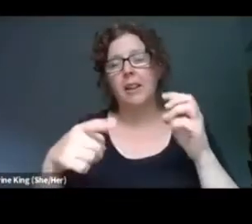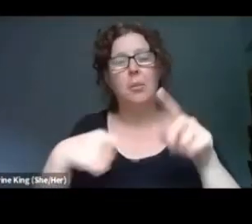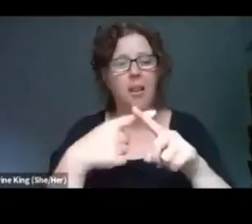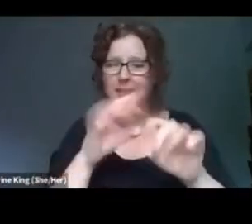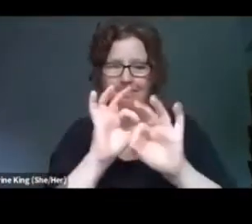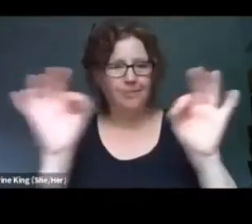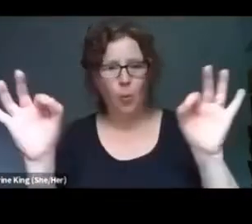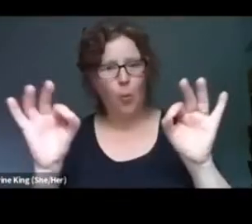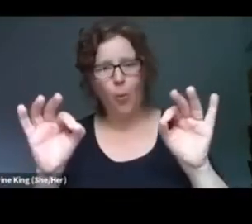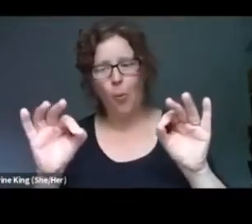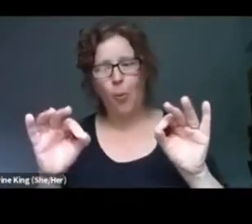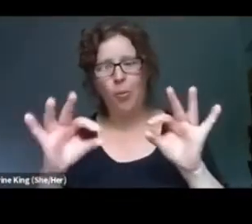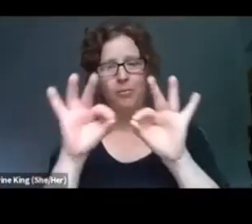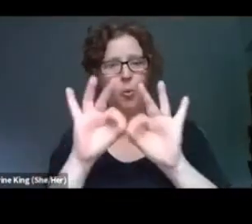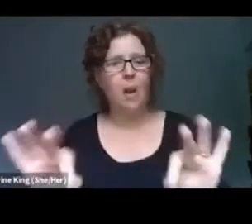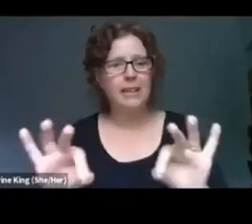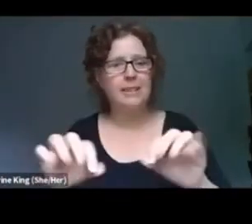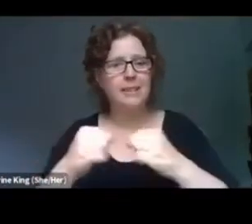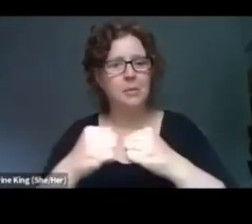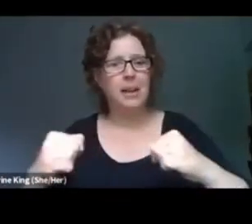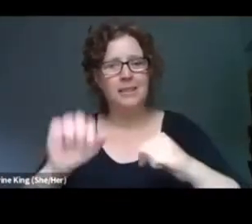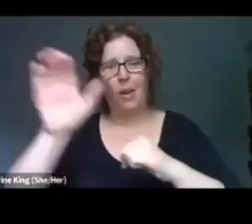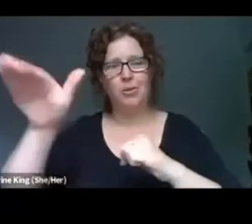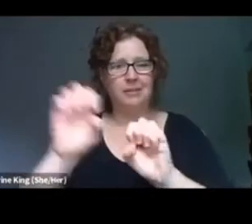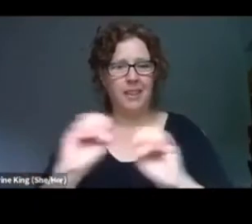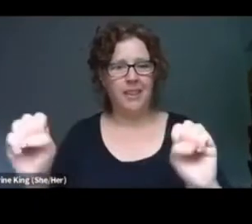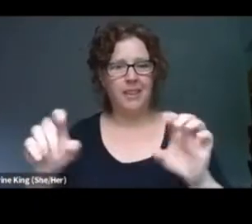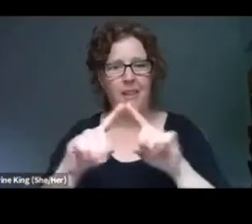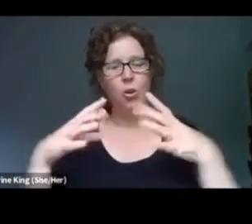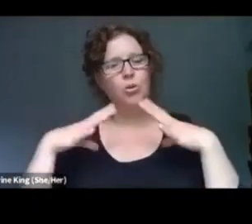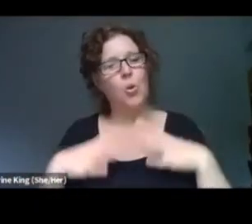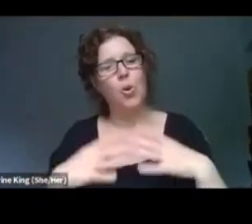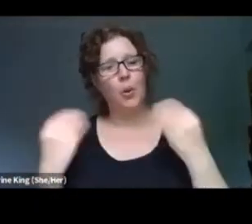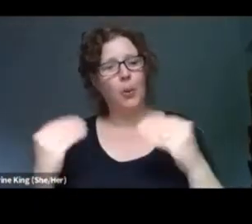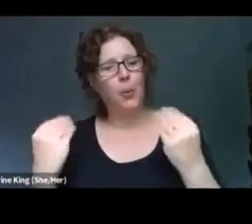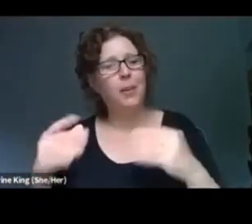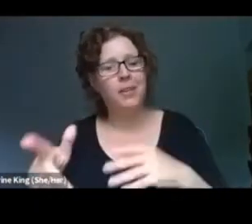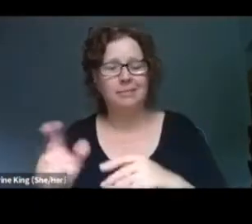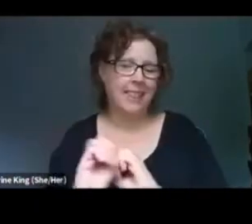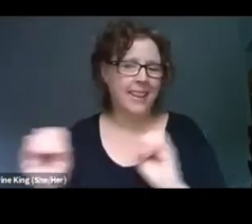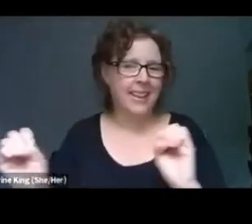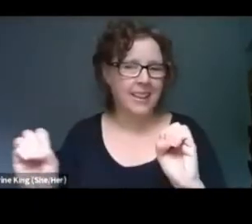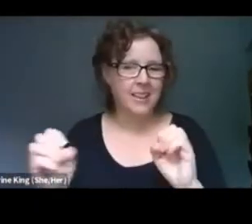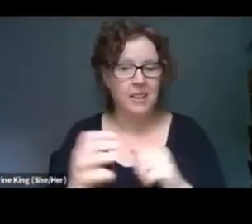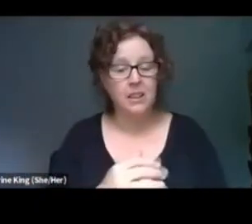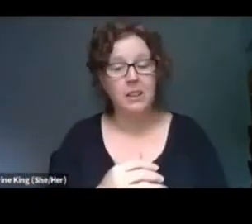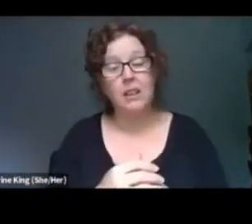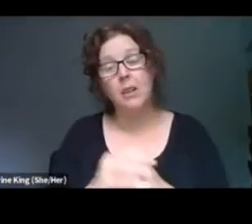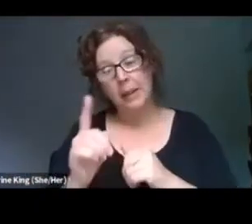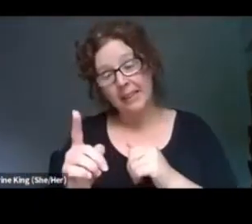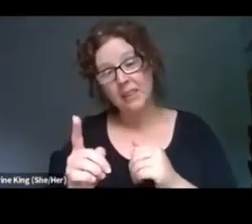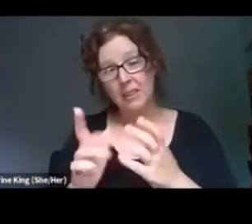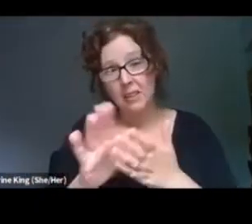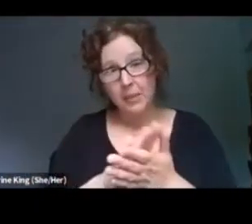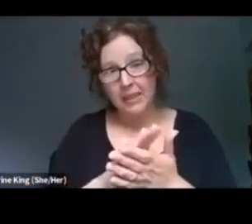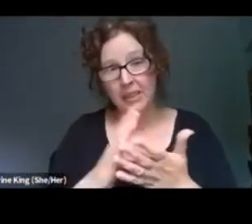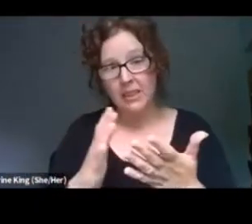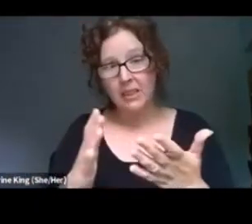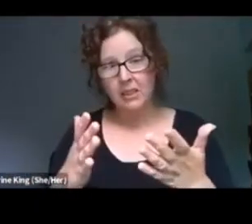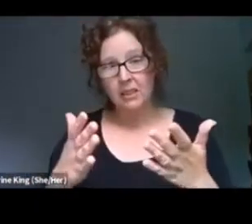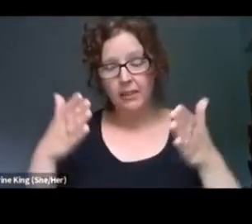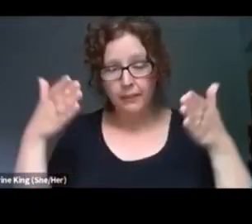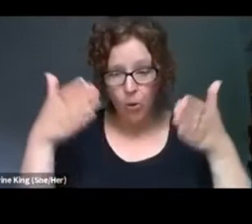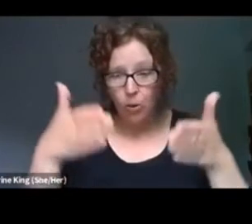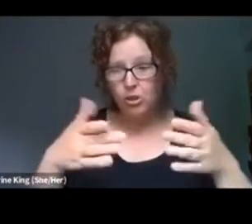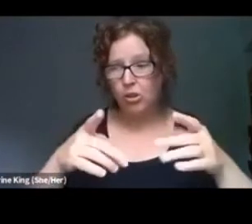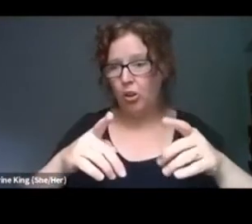So this attention to the relationship with the audience and the focus on scent-free